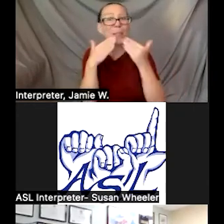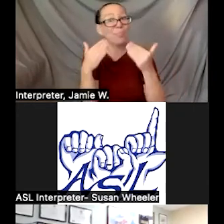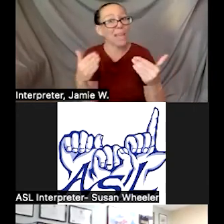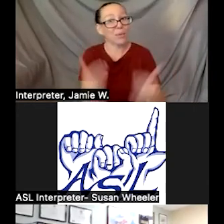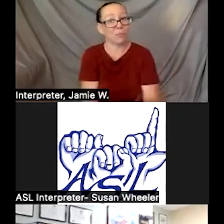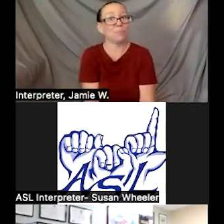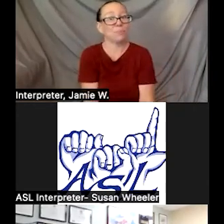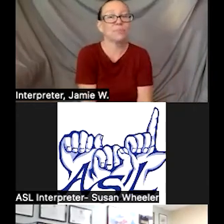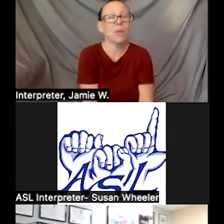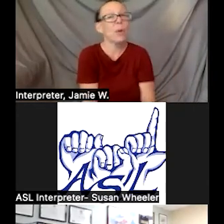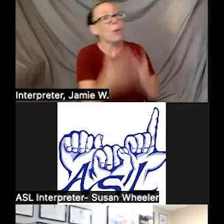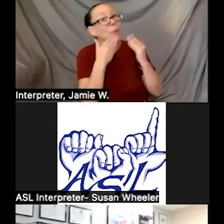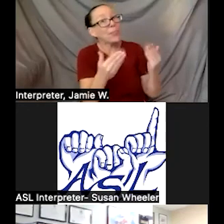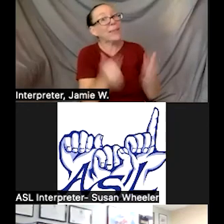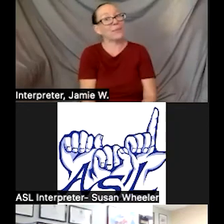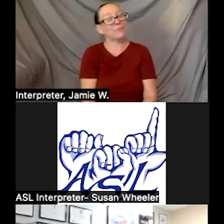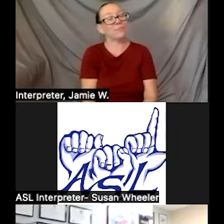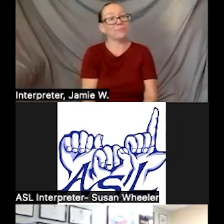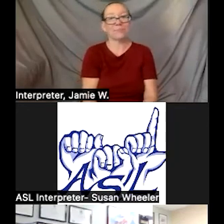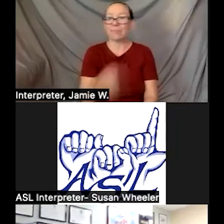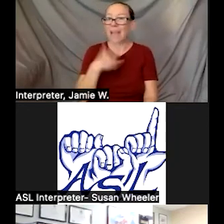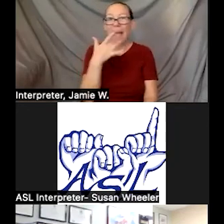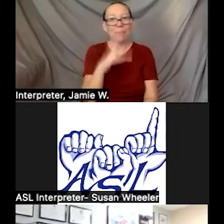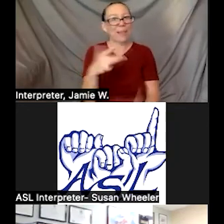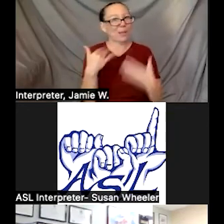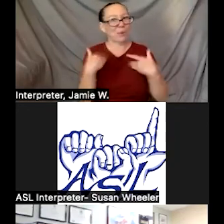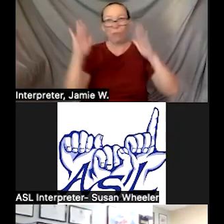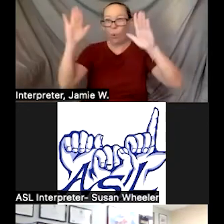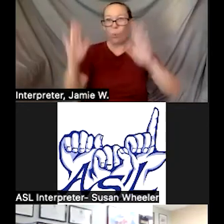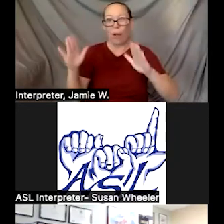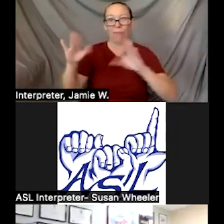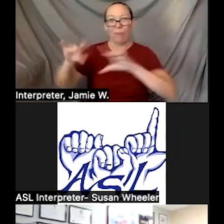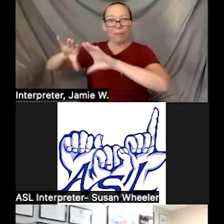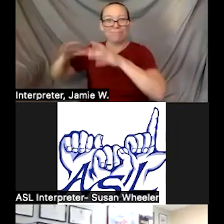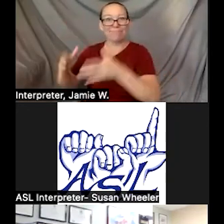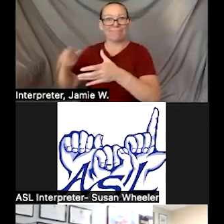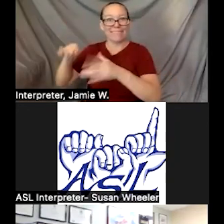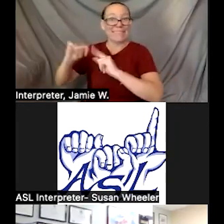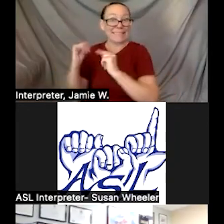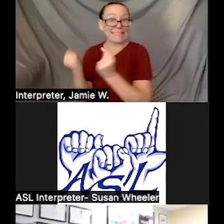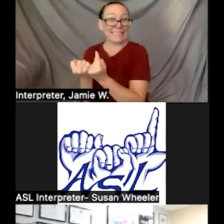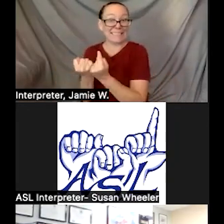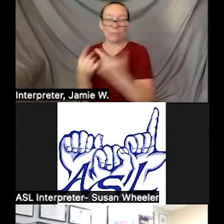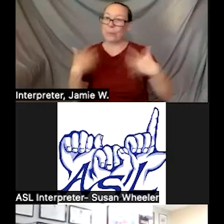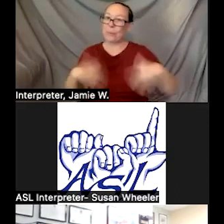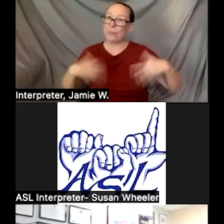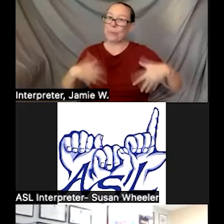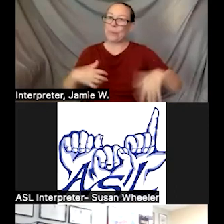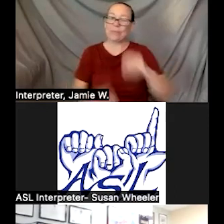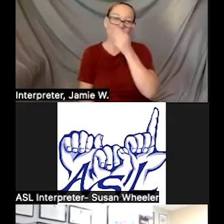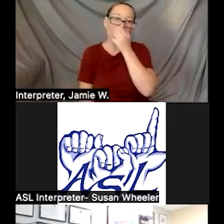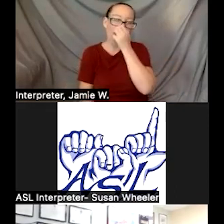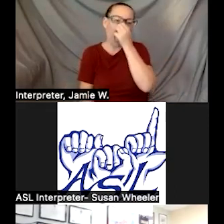you. Well, and I'm very lucky to be working with such a great team on this. You know, it's really is, I mean, everything that